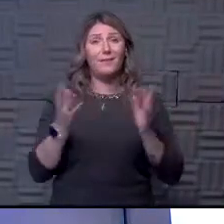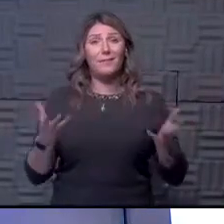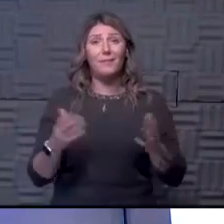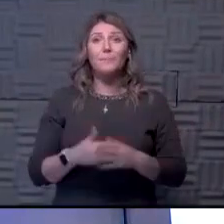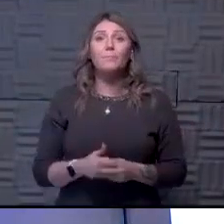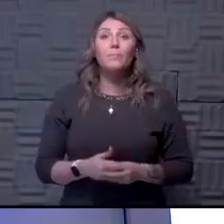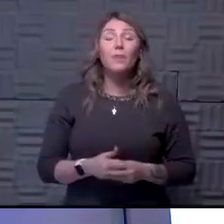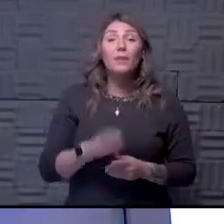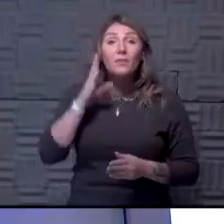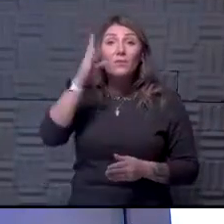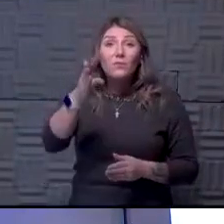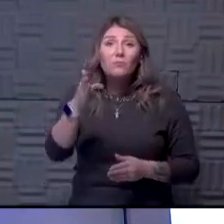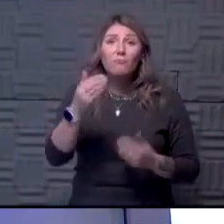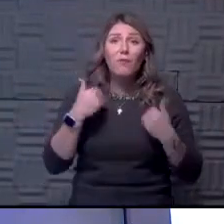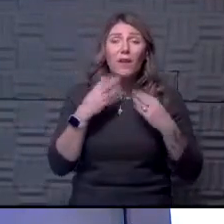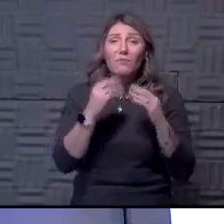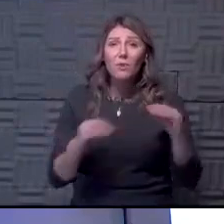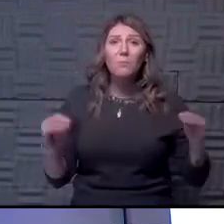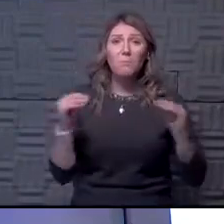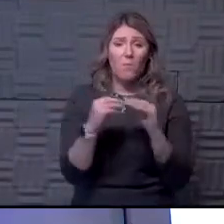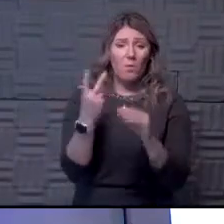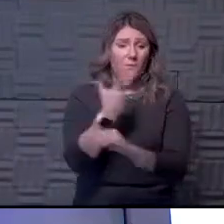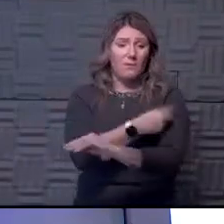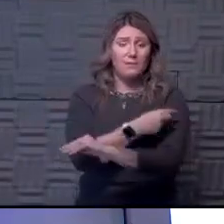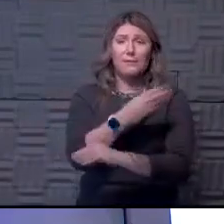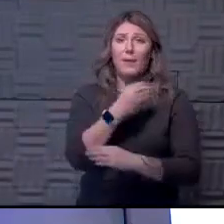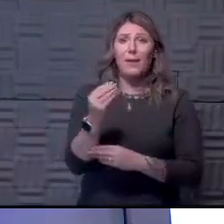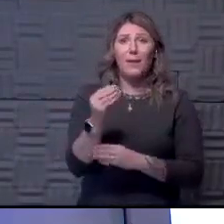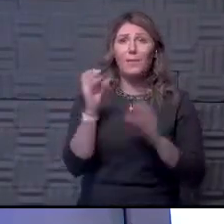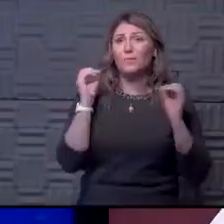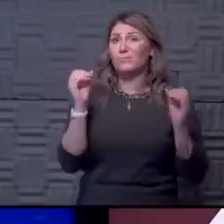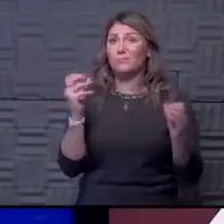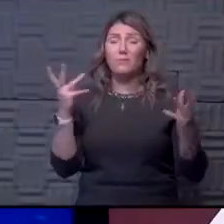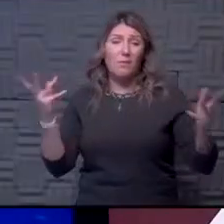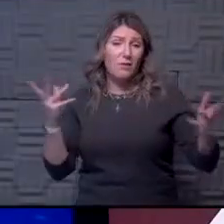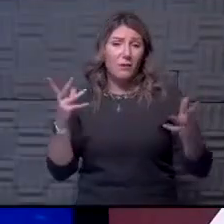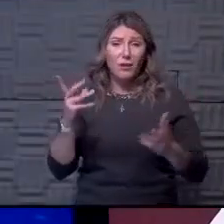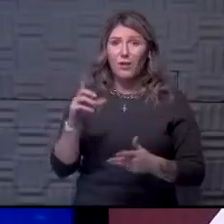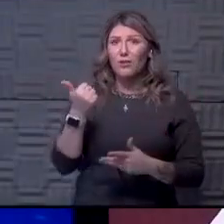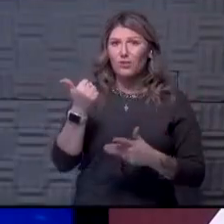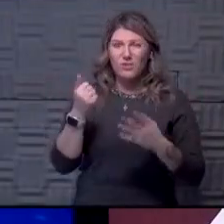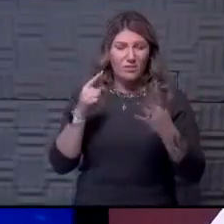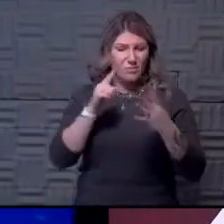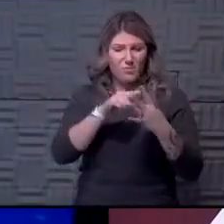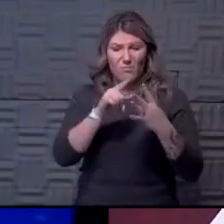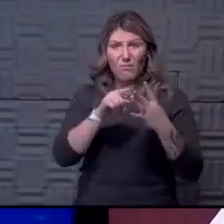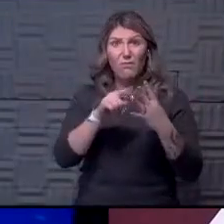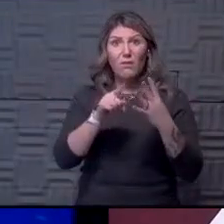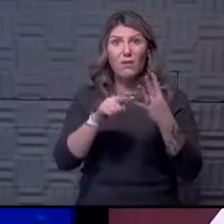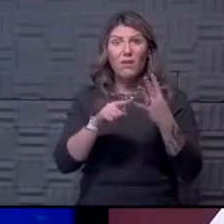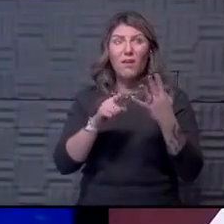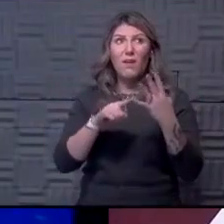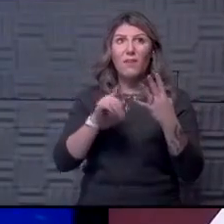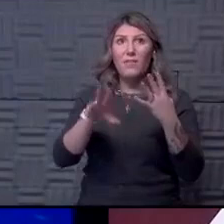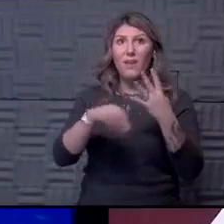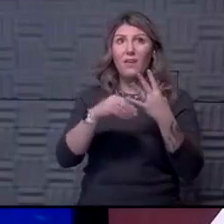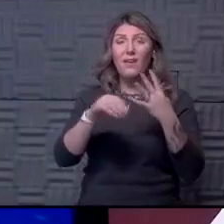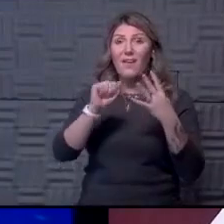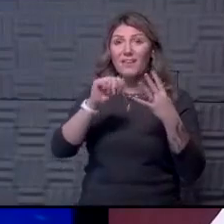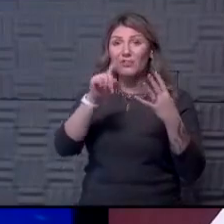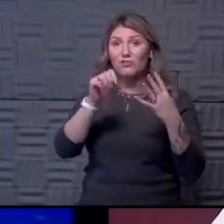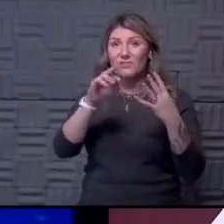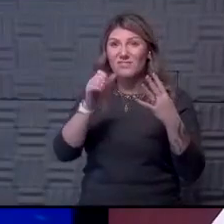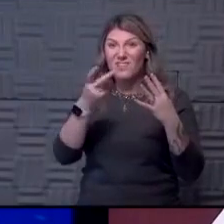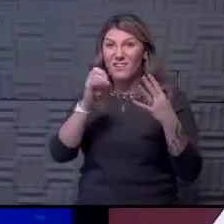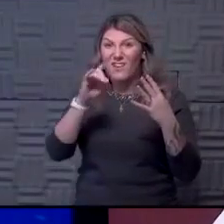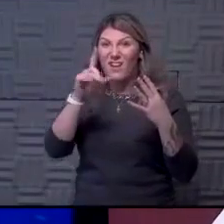future, we're going to have even more vaccination choices. There appears to be Novavax is on track, and there was another one's on track besides AstraZeneca. So we may have 5 or